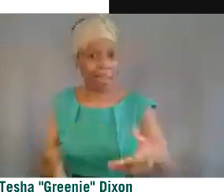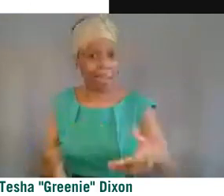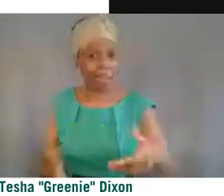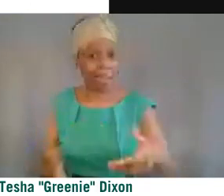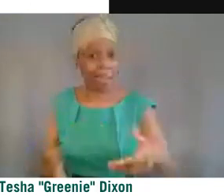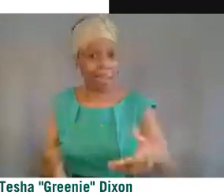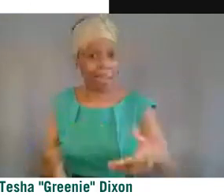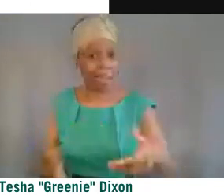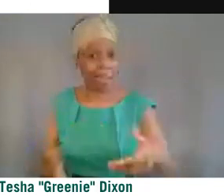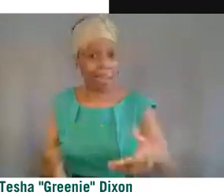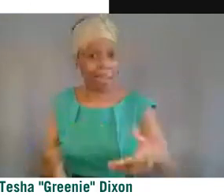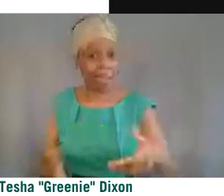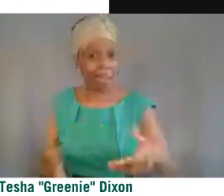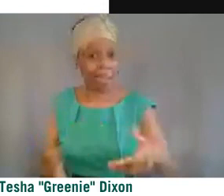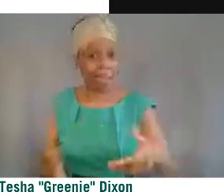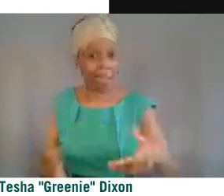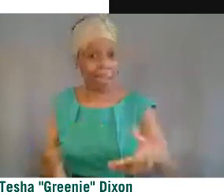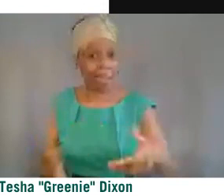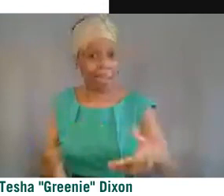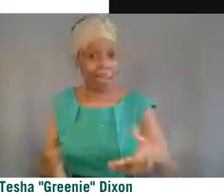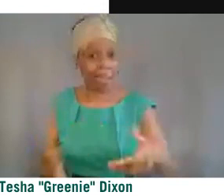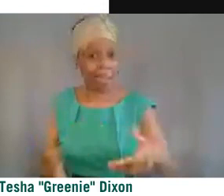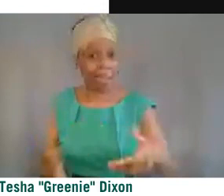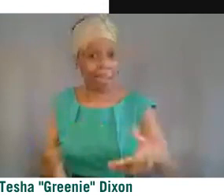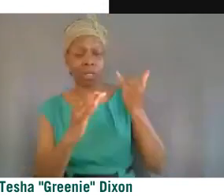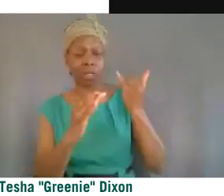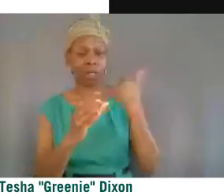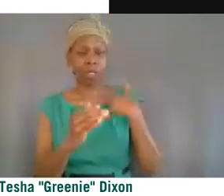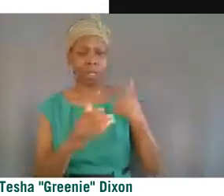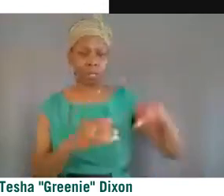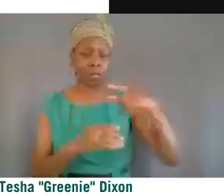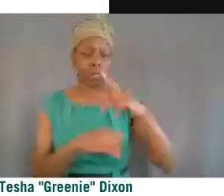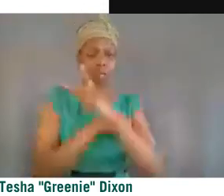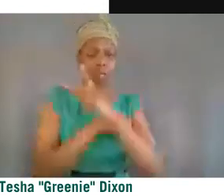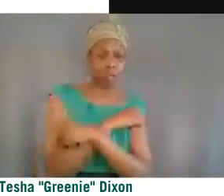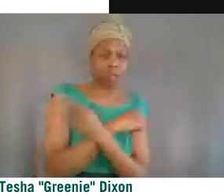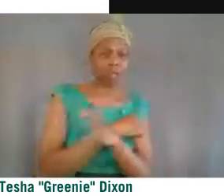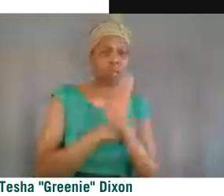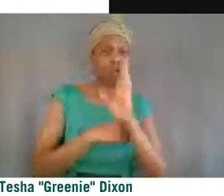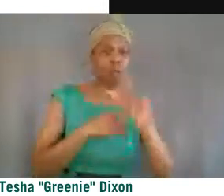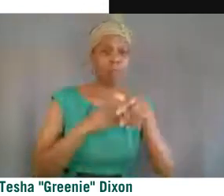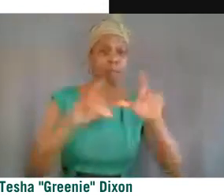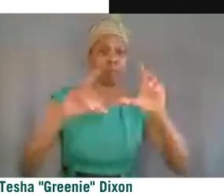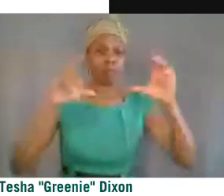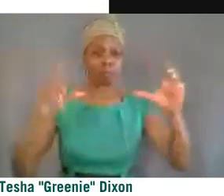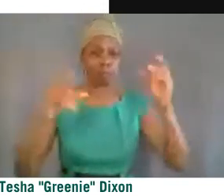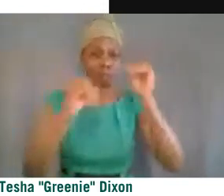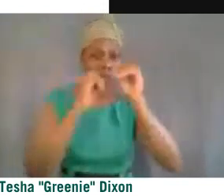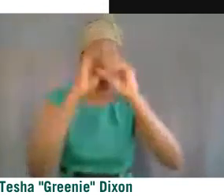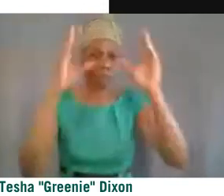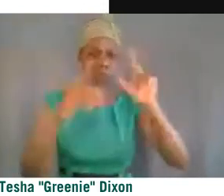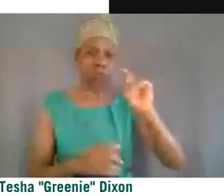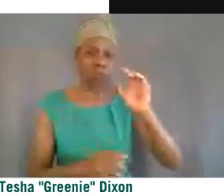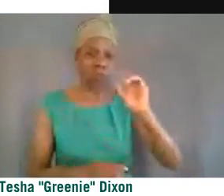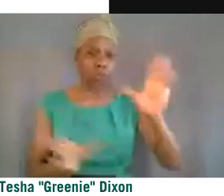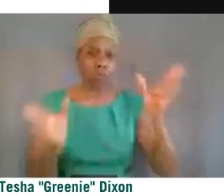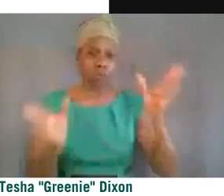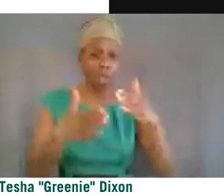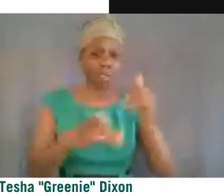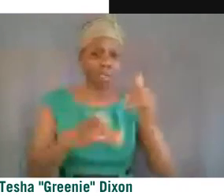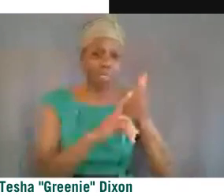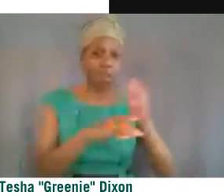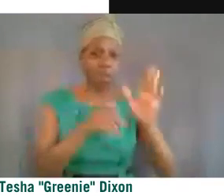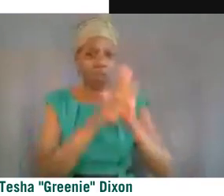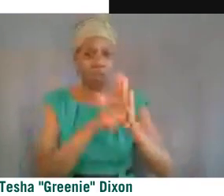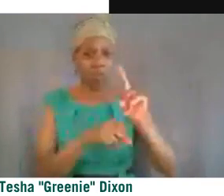I would say that the way I try to communicate this with patients is talking about a toolbox, and this toolbox is full of tools, and we really shouldn't